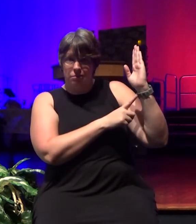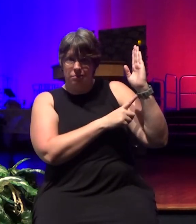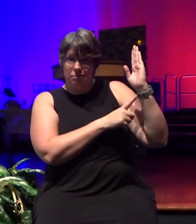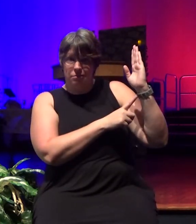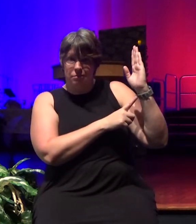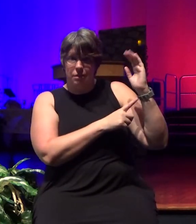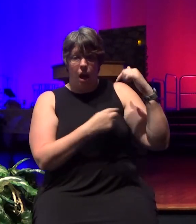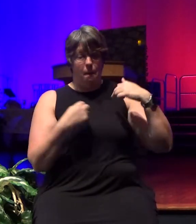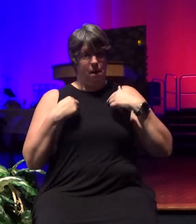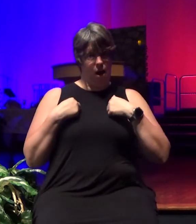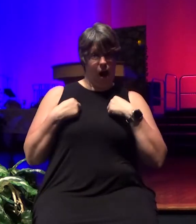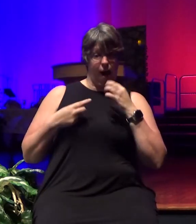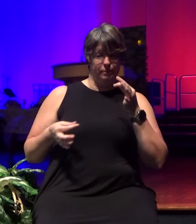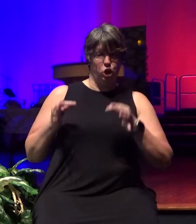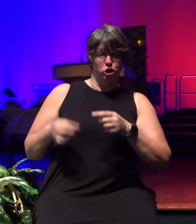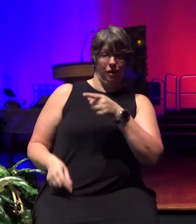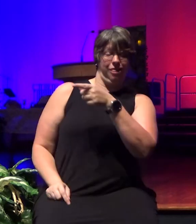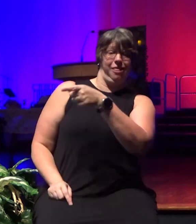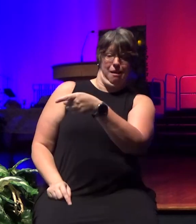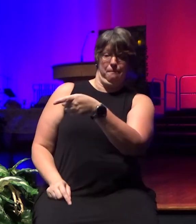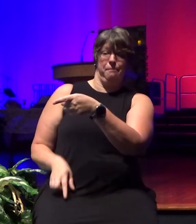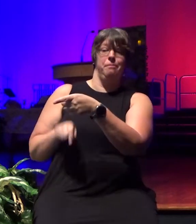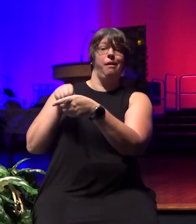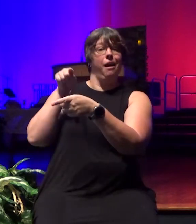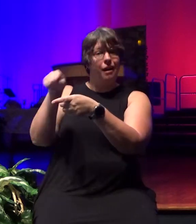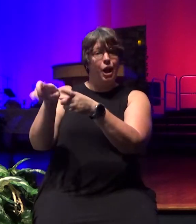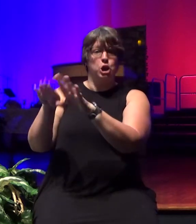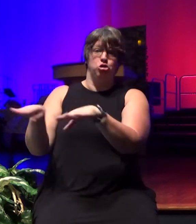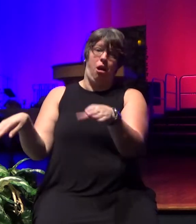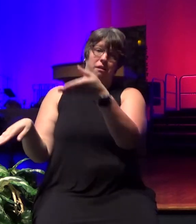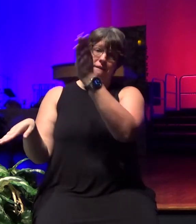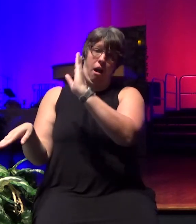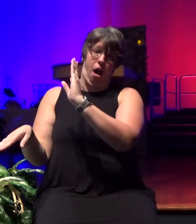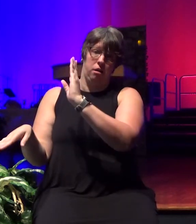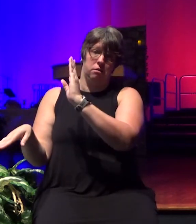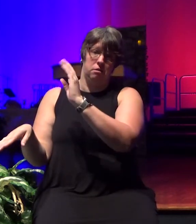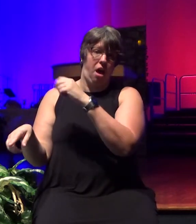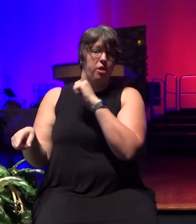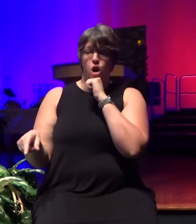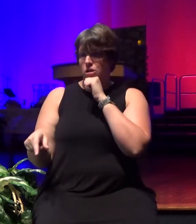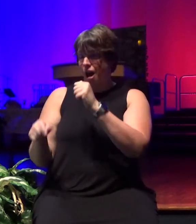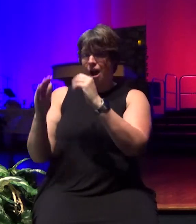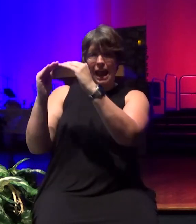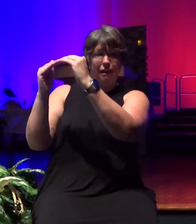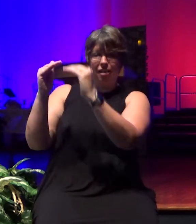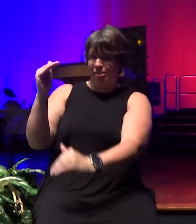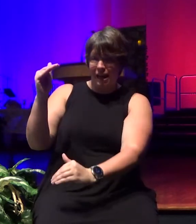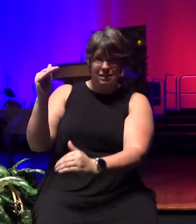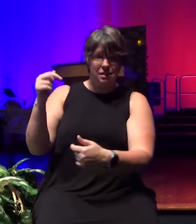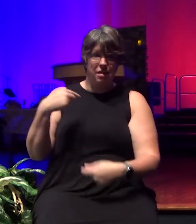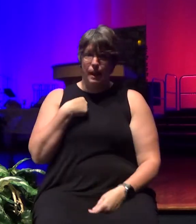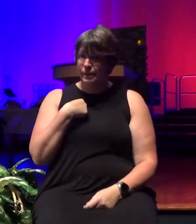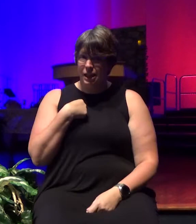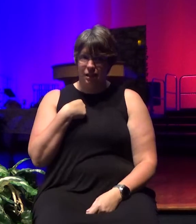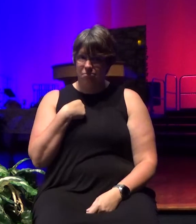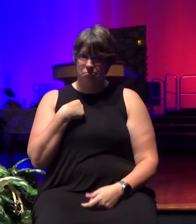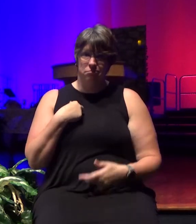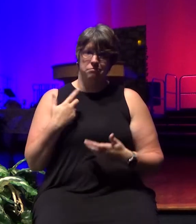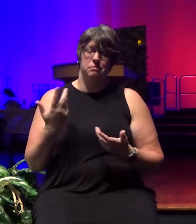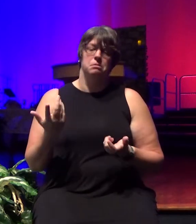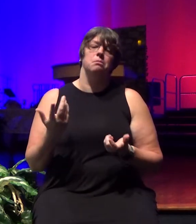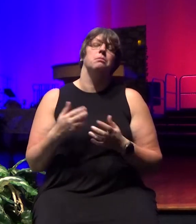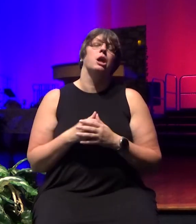They're a child of God, no less valuable than you or me. And so we catch ourselves in these kinds of